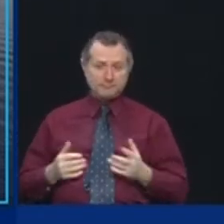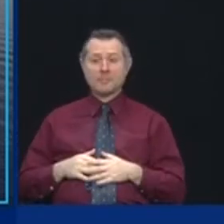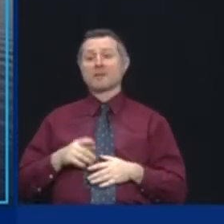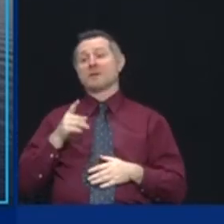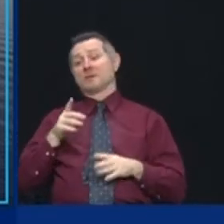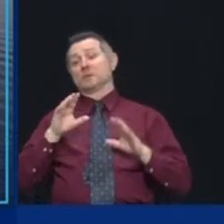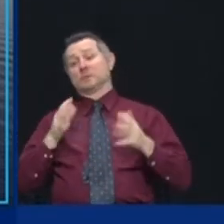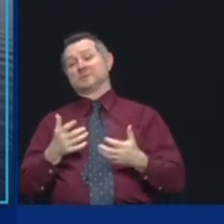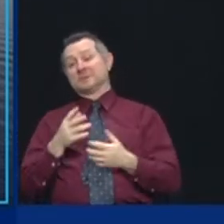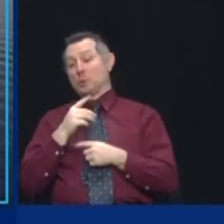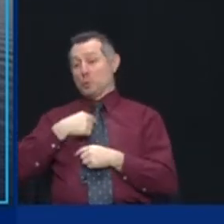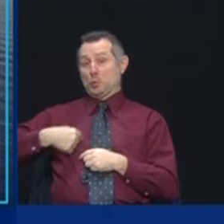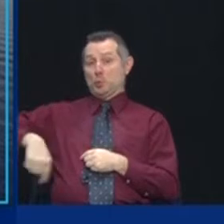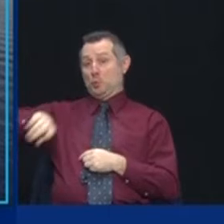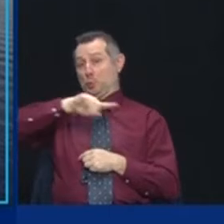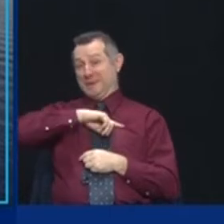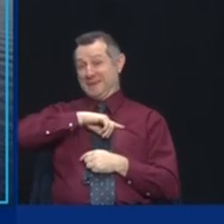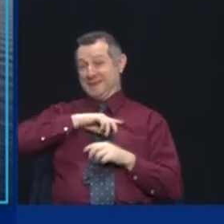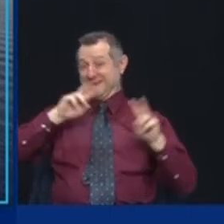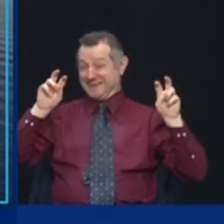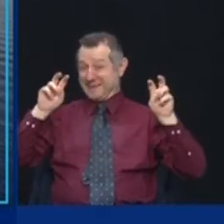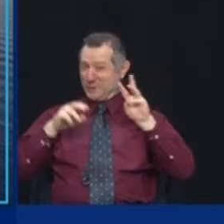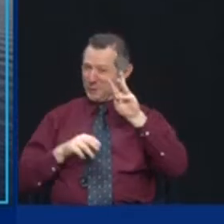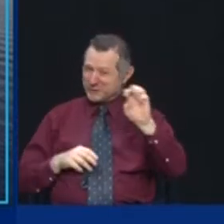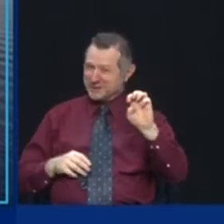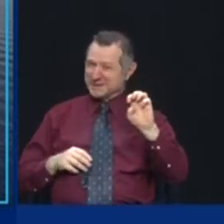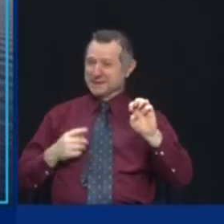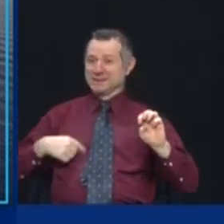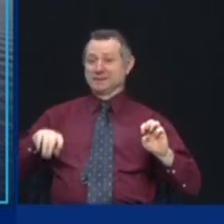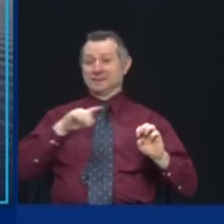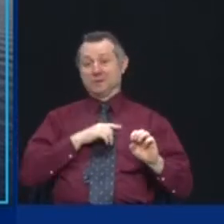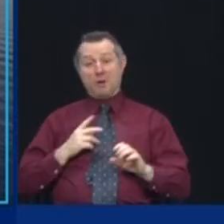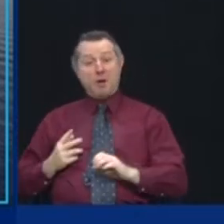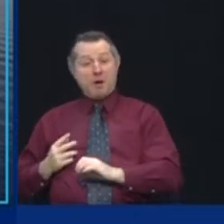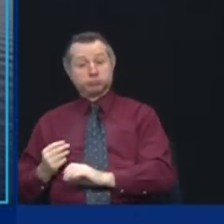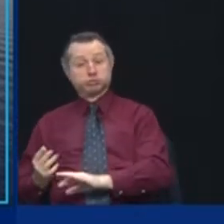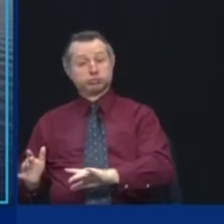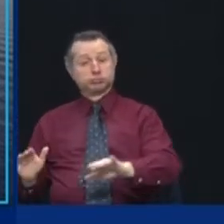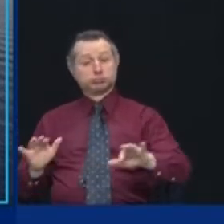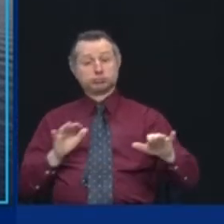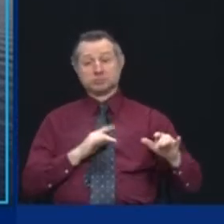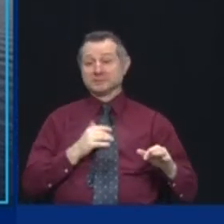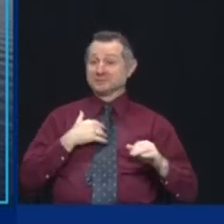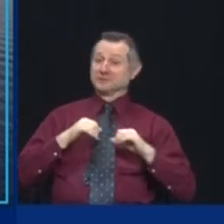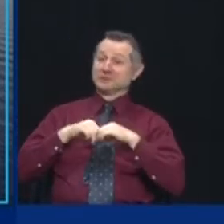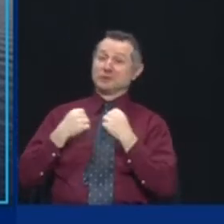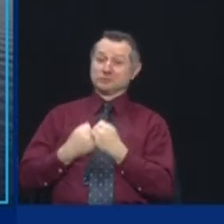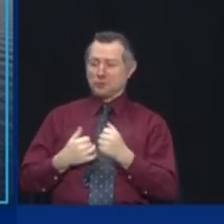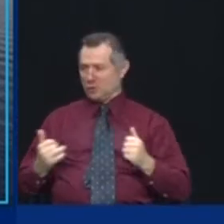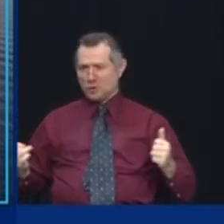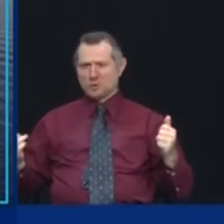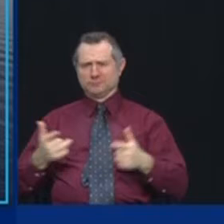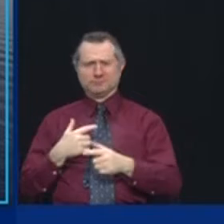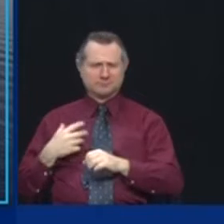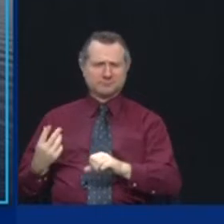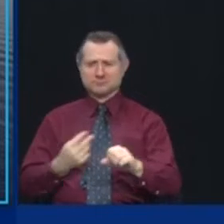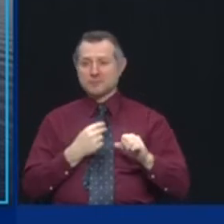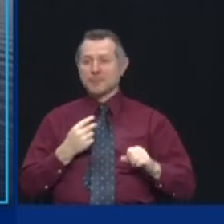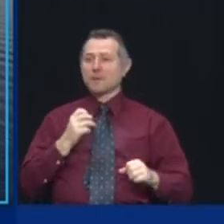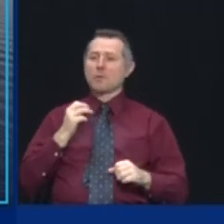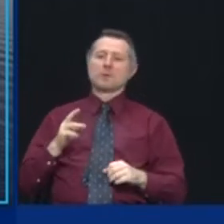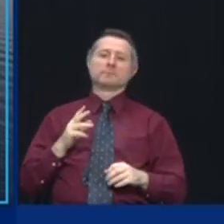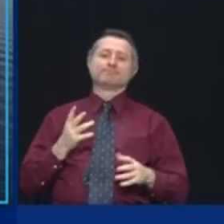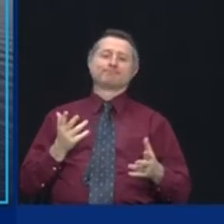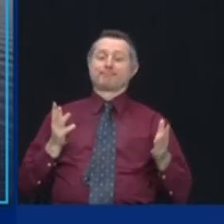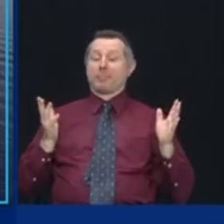we, either get the vaccine as a society or we don't get the vaccine. There